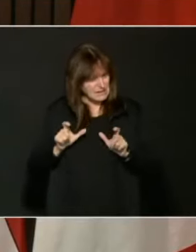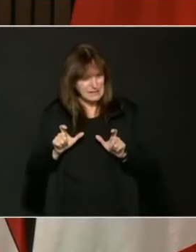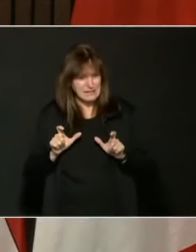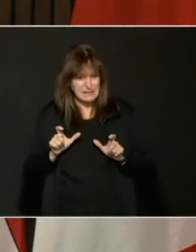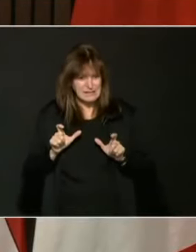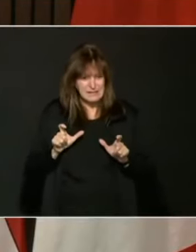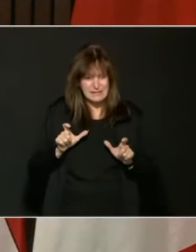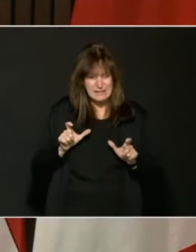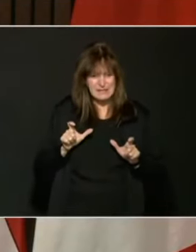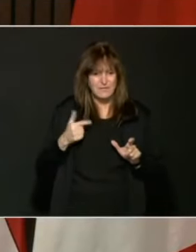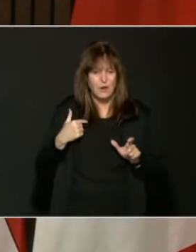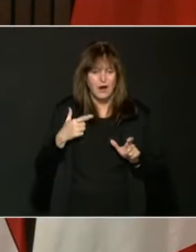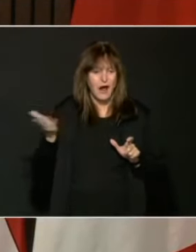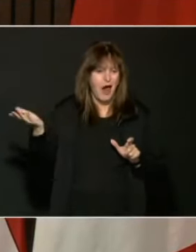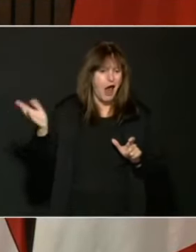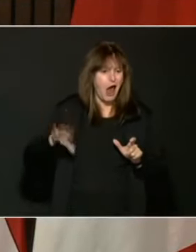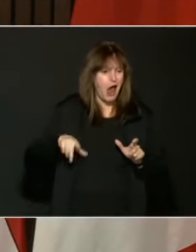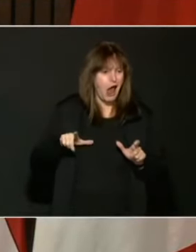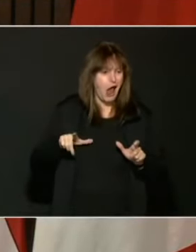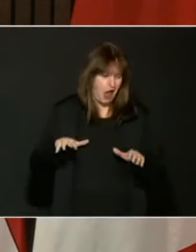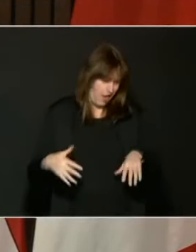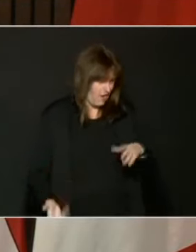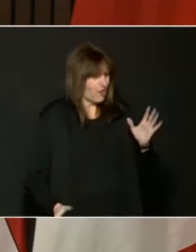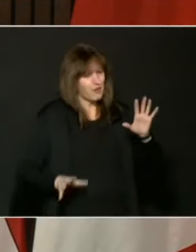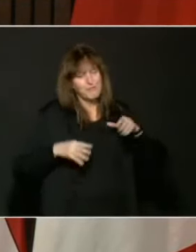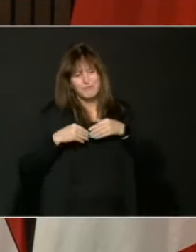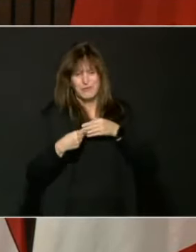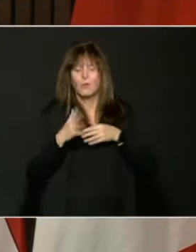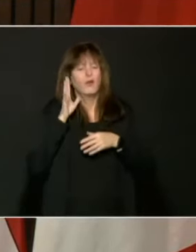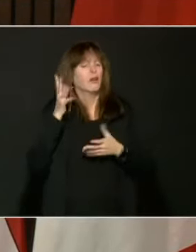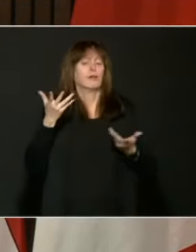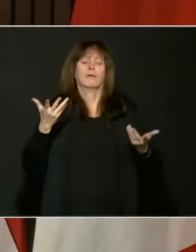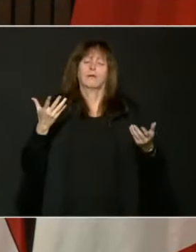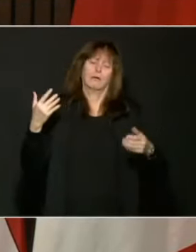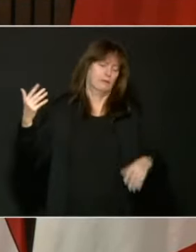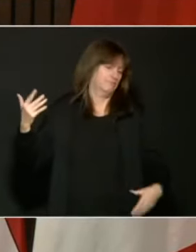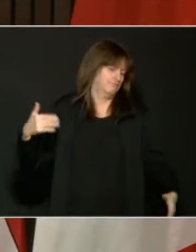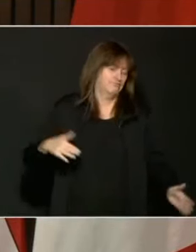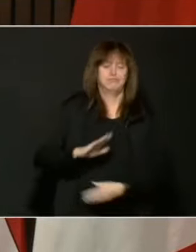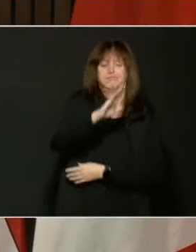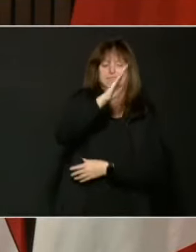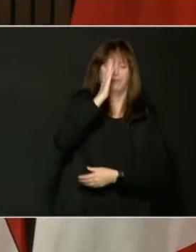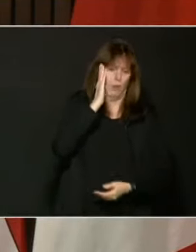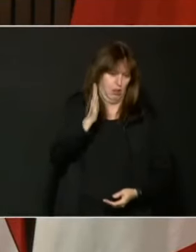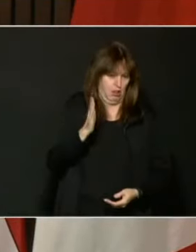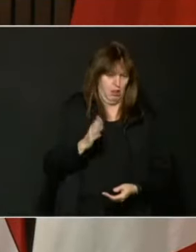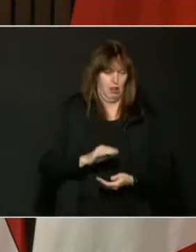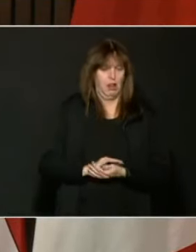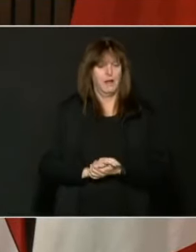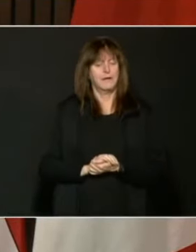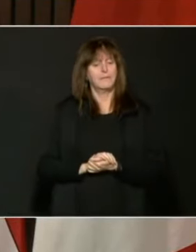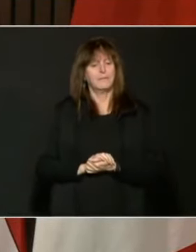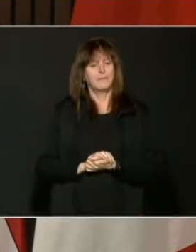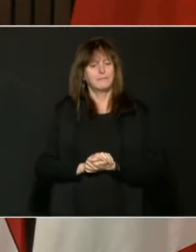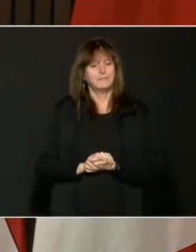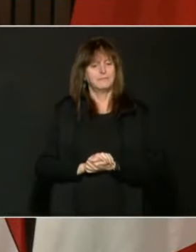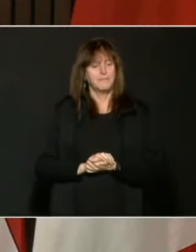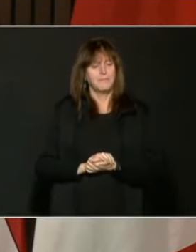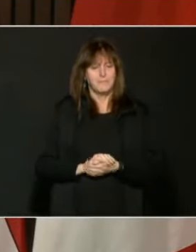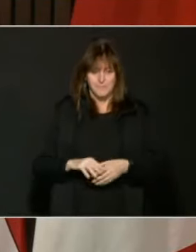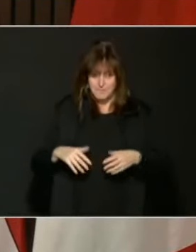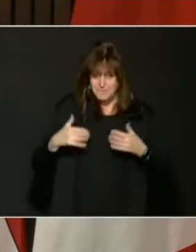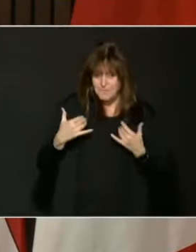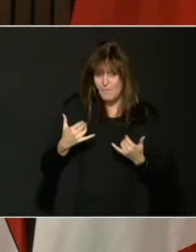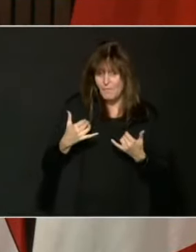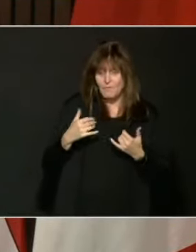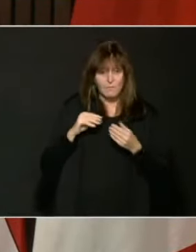for. The best analogy is a minefield. Case rates are down,